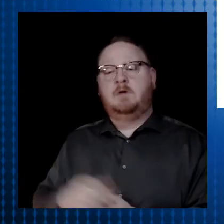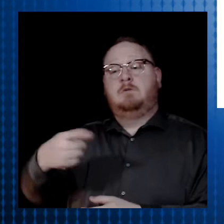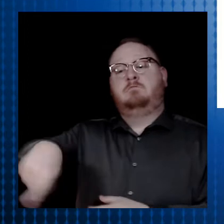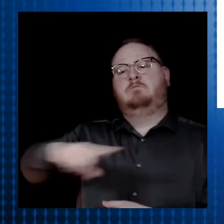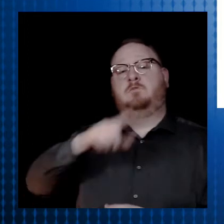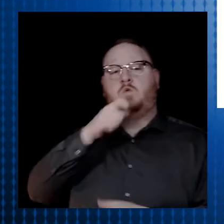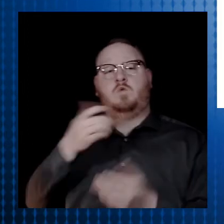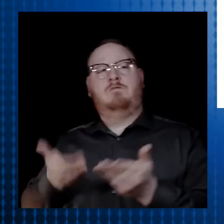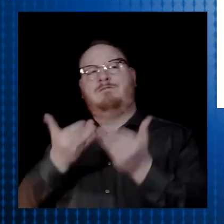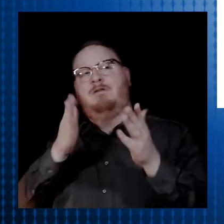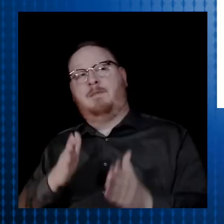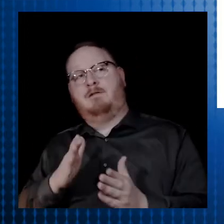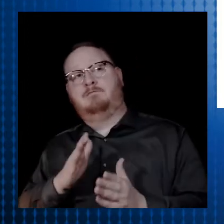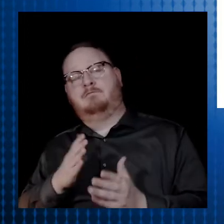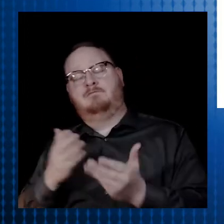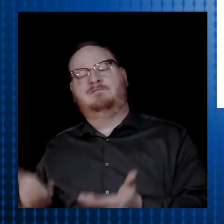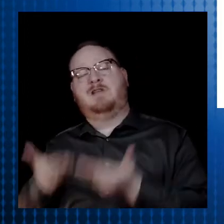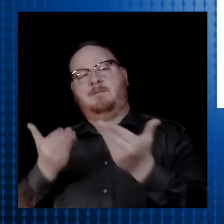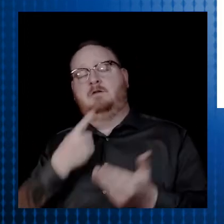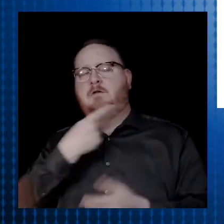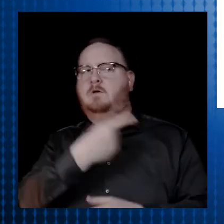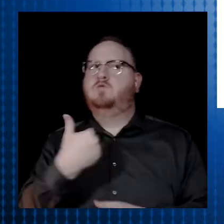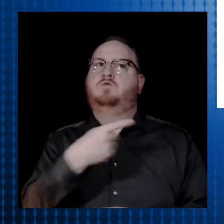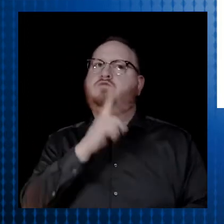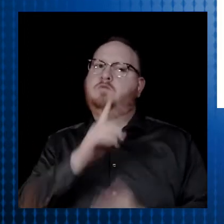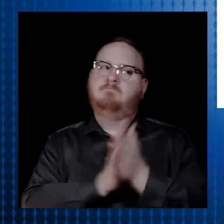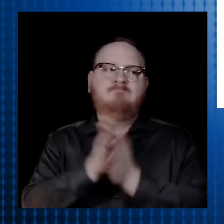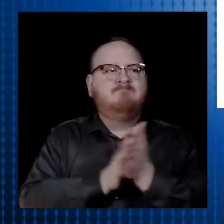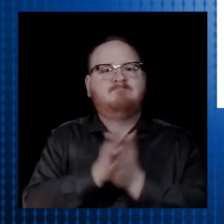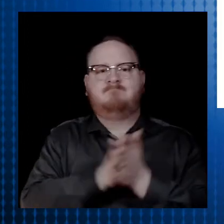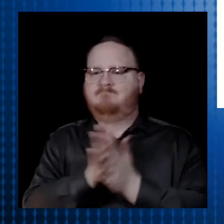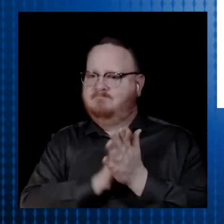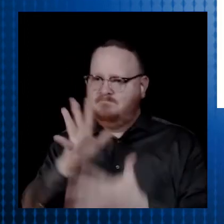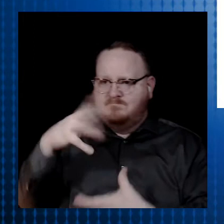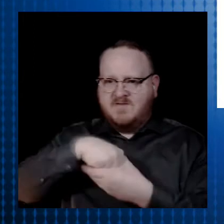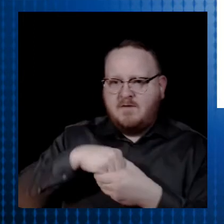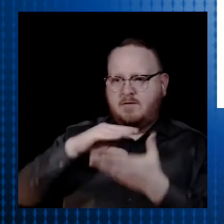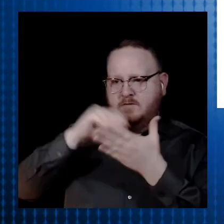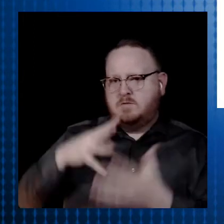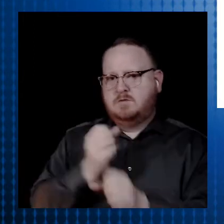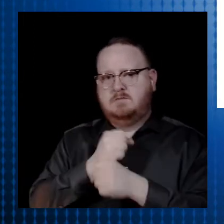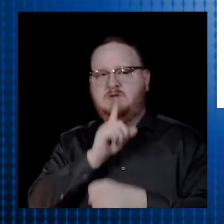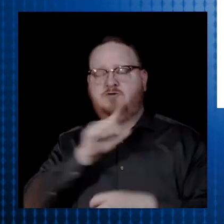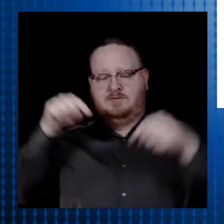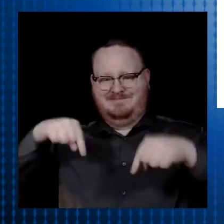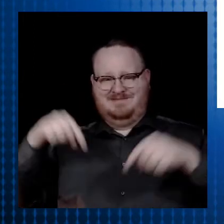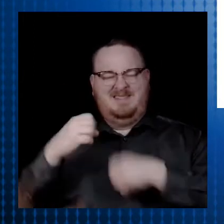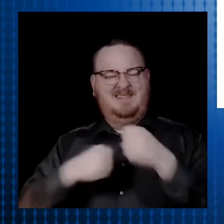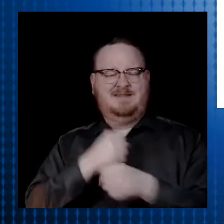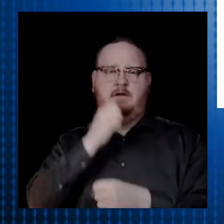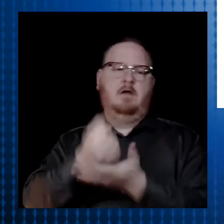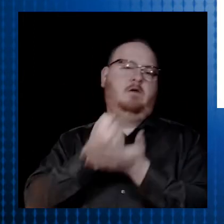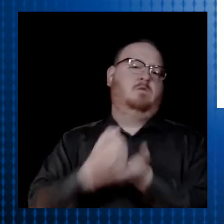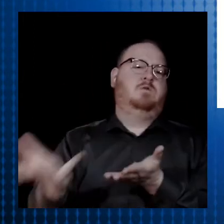gone above the call of duty this year, engaging students and making sure that this year was not a waste,